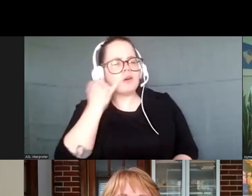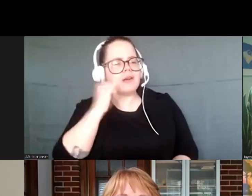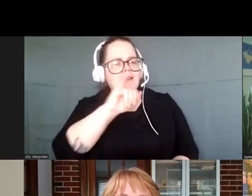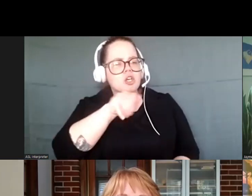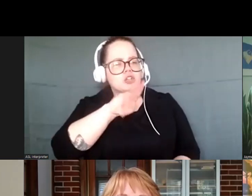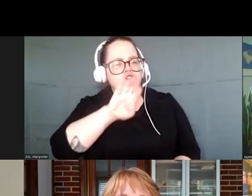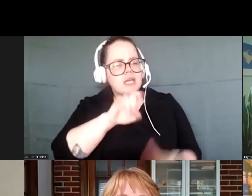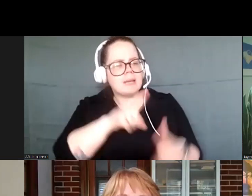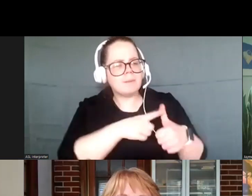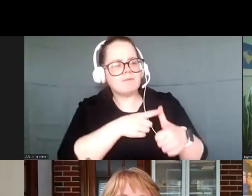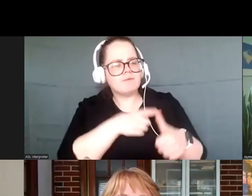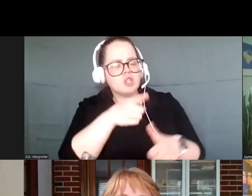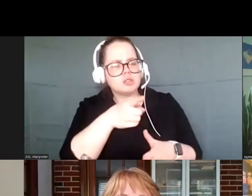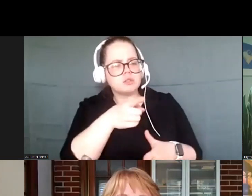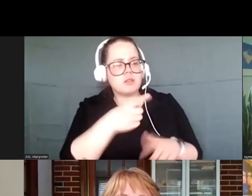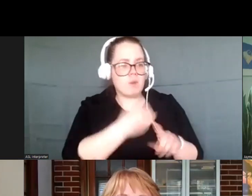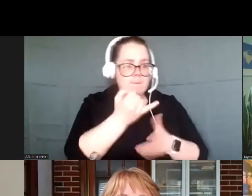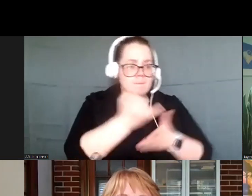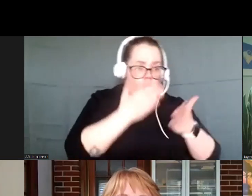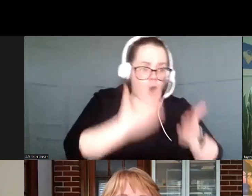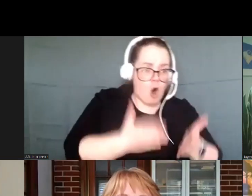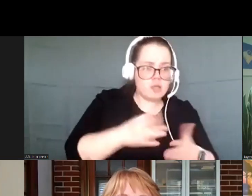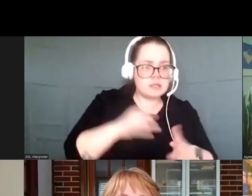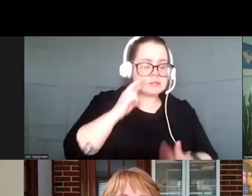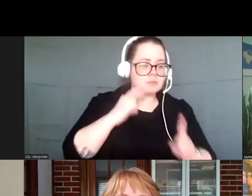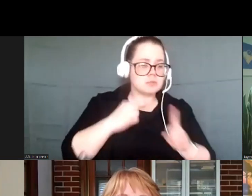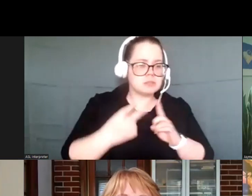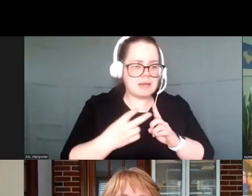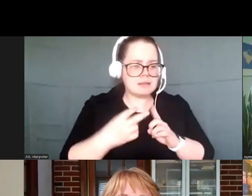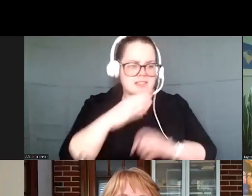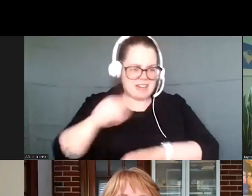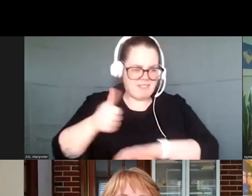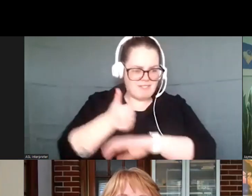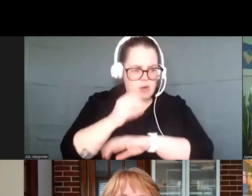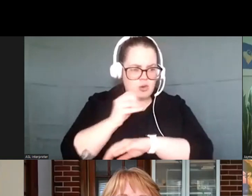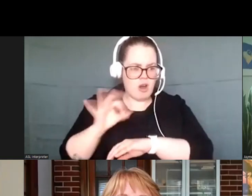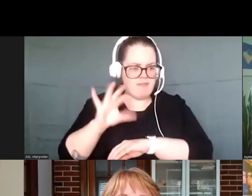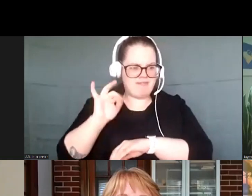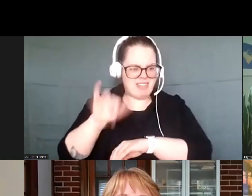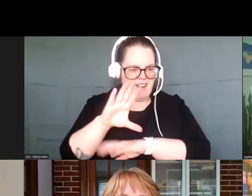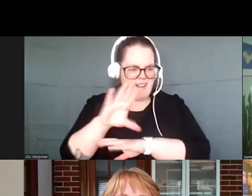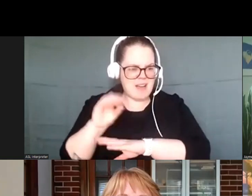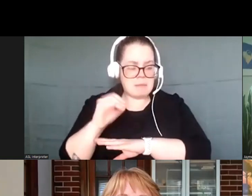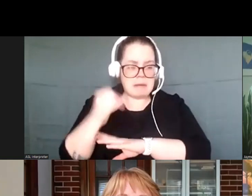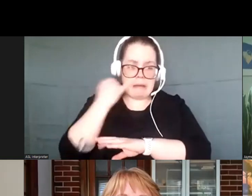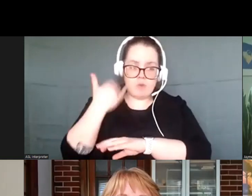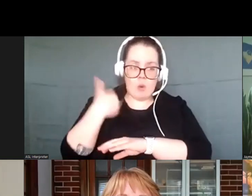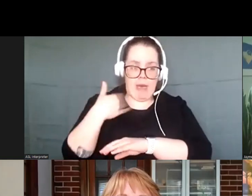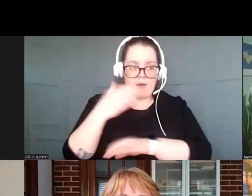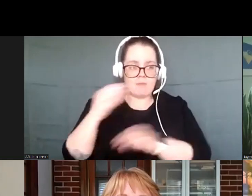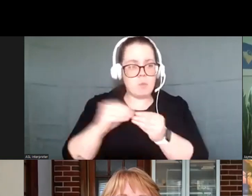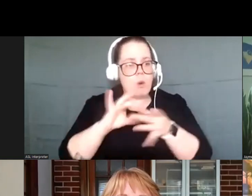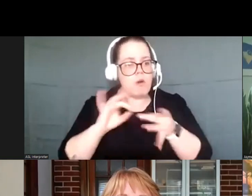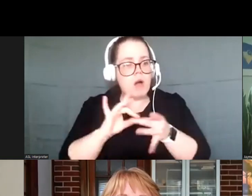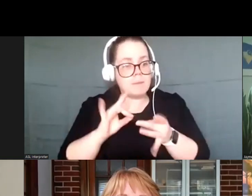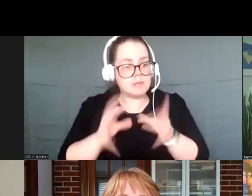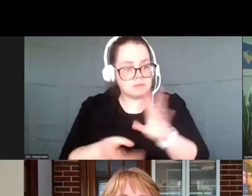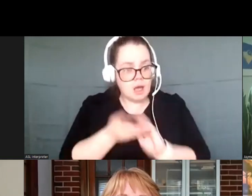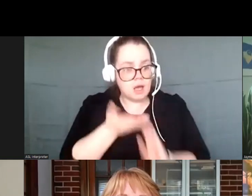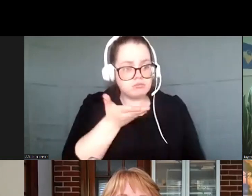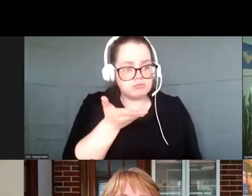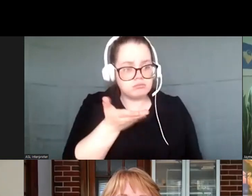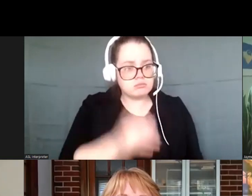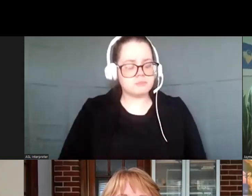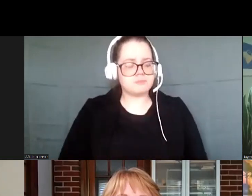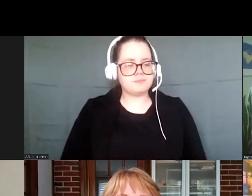our perspective, as founders of Compose Your Career, if you have anything else to add. Sure. What I'll